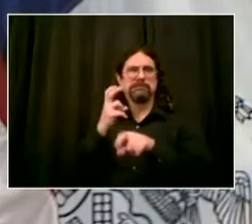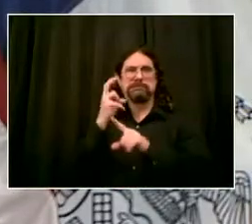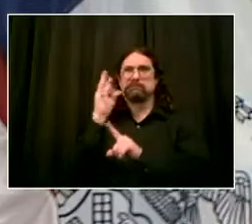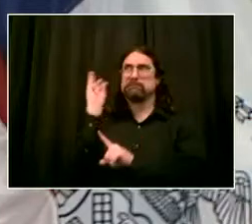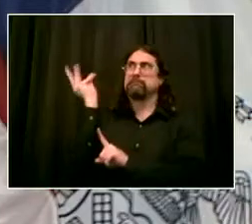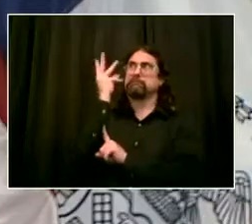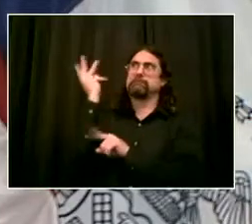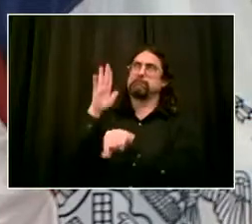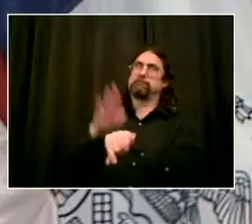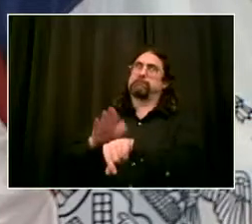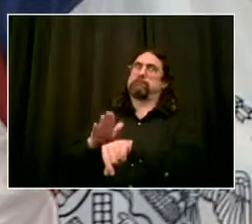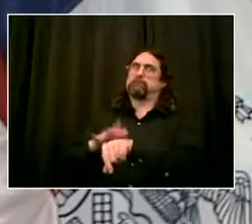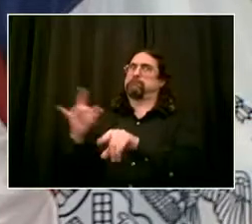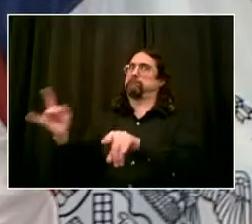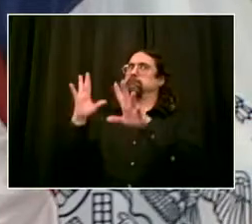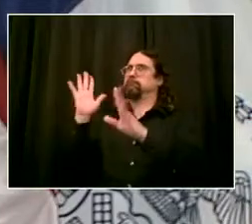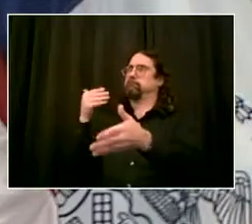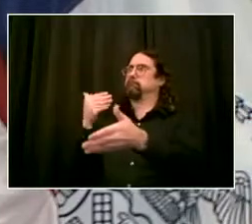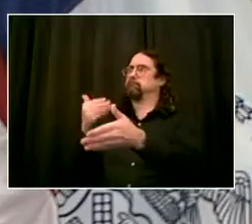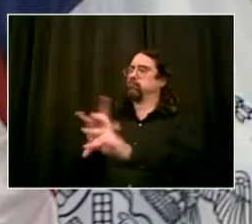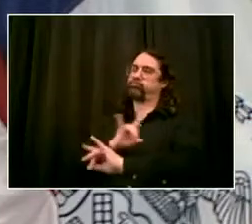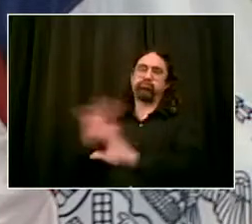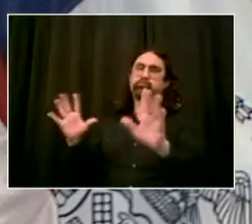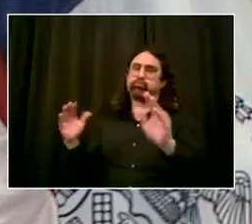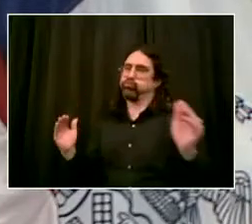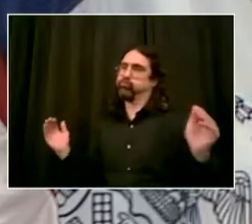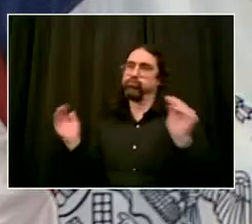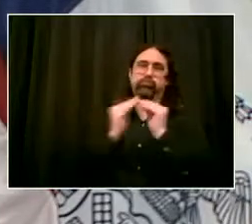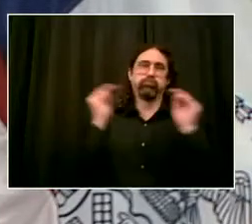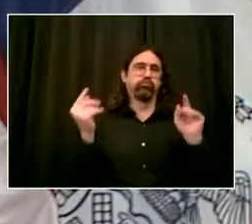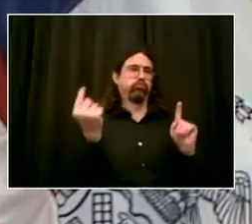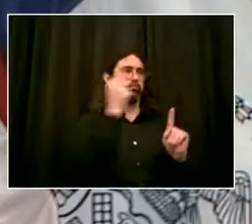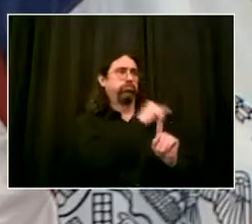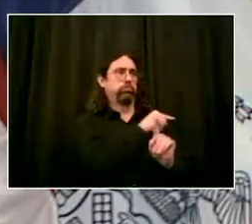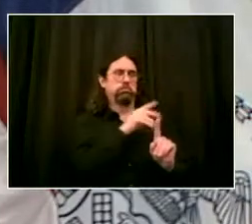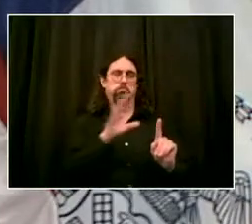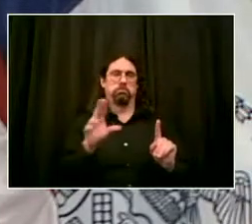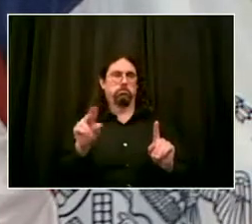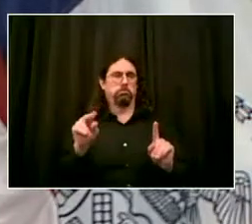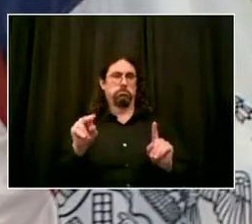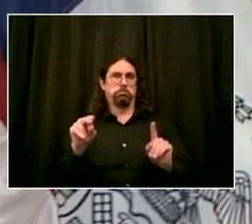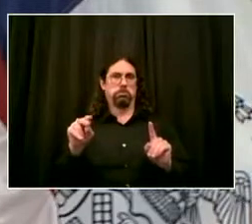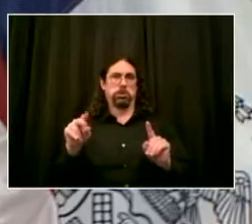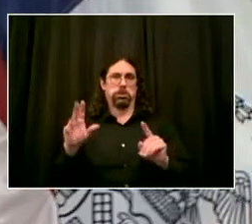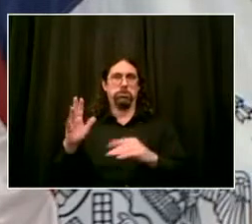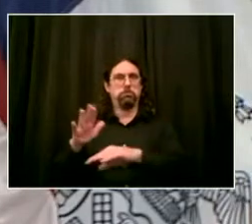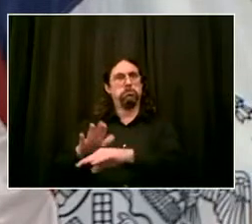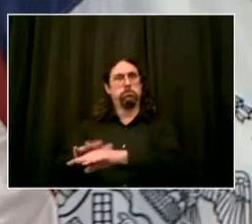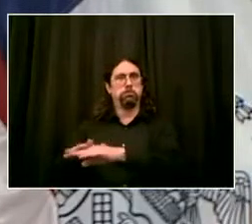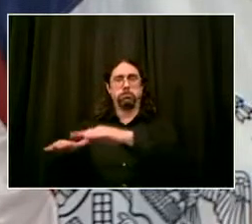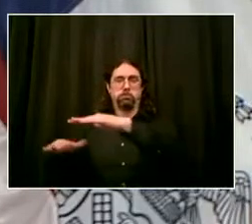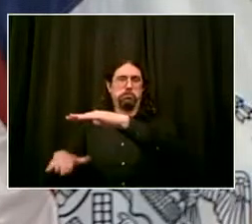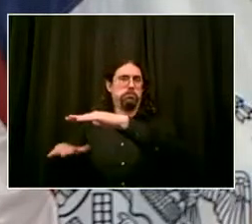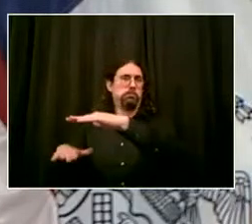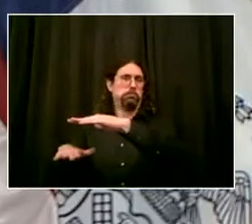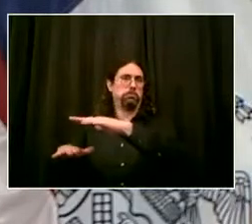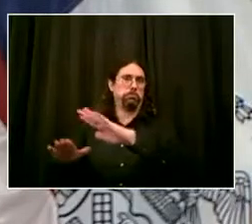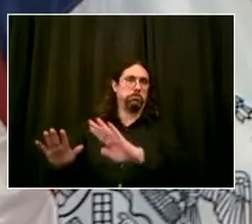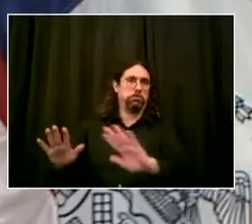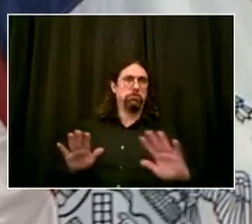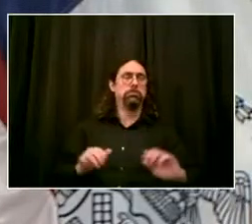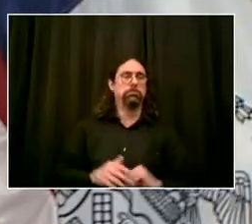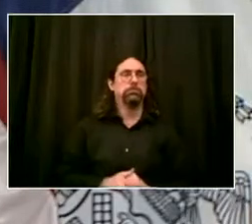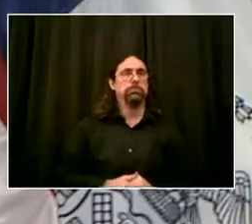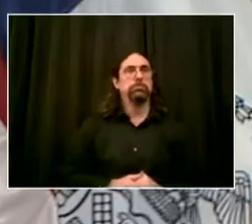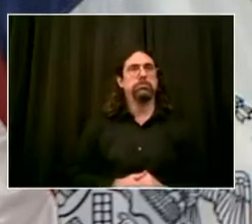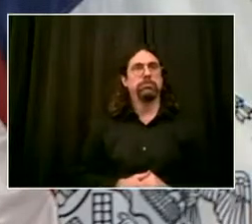ahead thank you and my second question um is about this you know the up closures in the orange Zone you know this has been